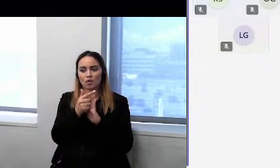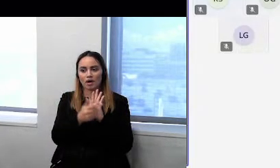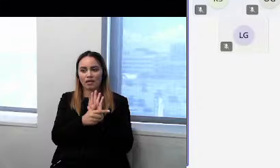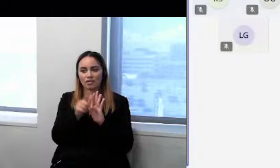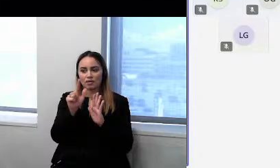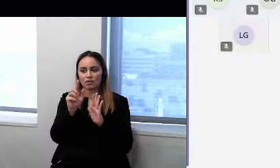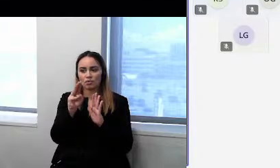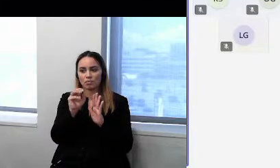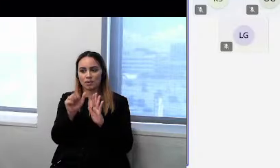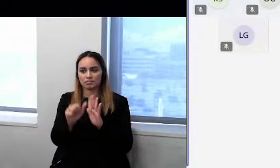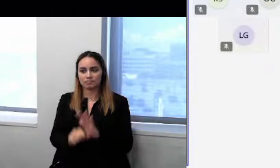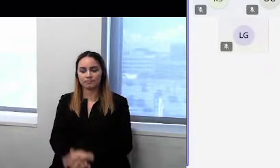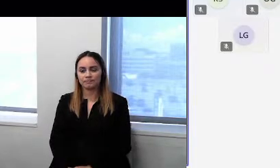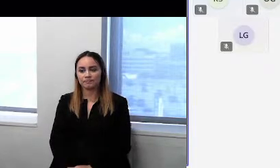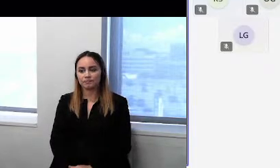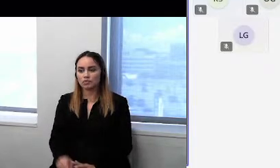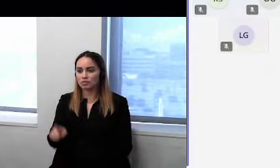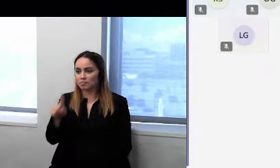Well, you have one question of.